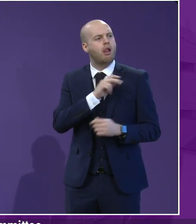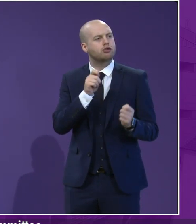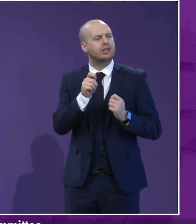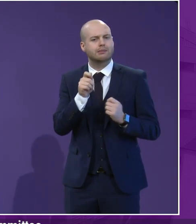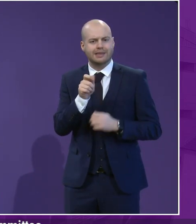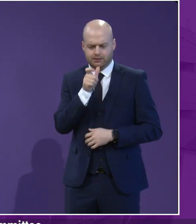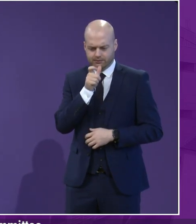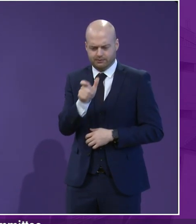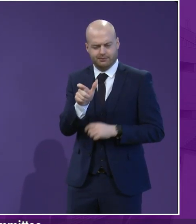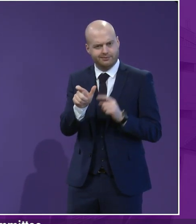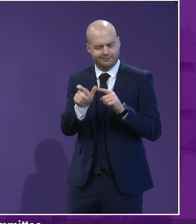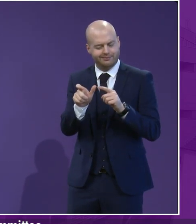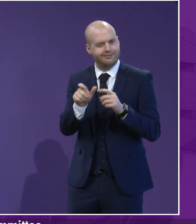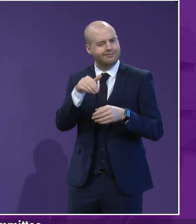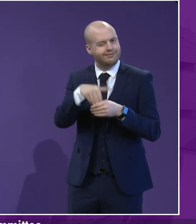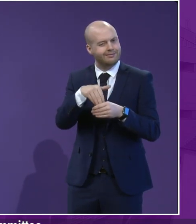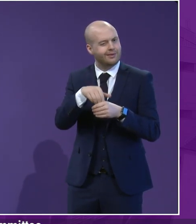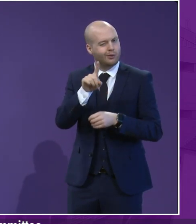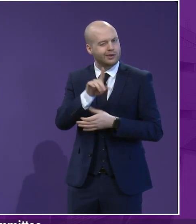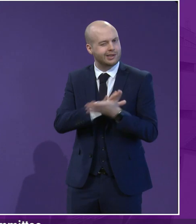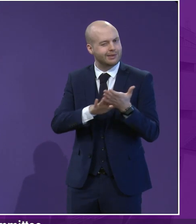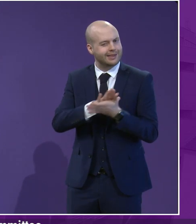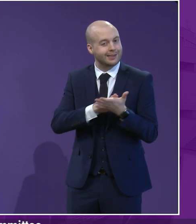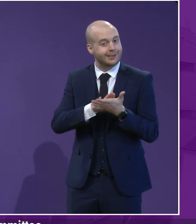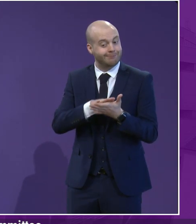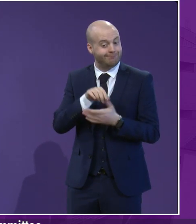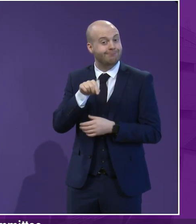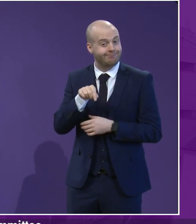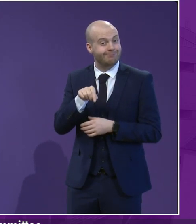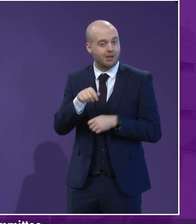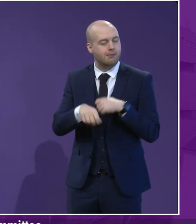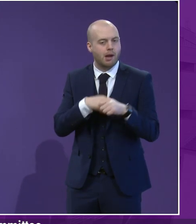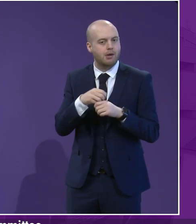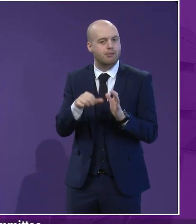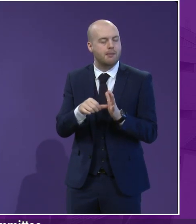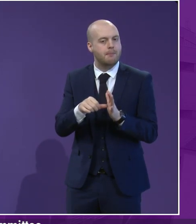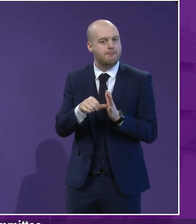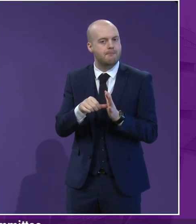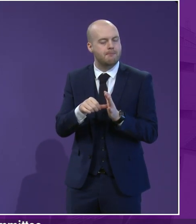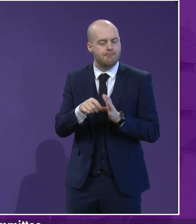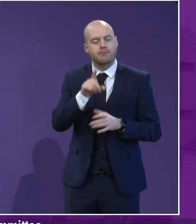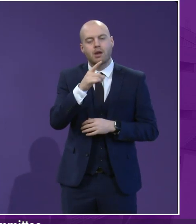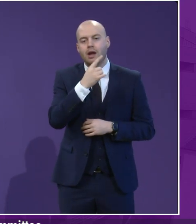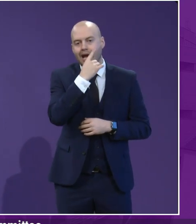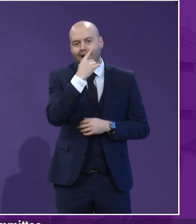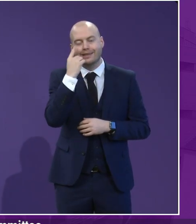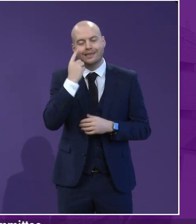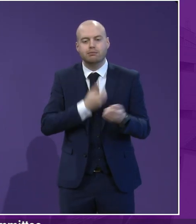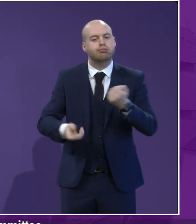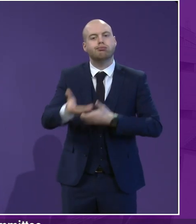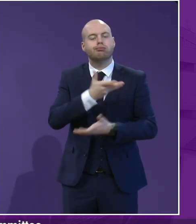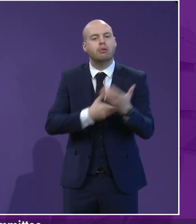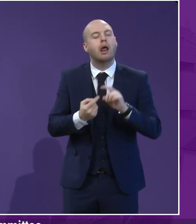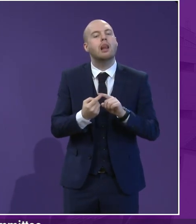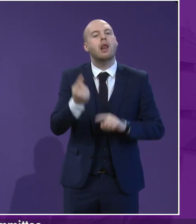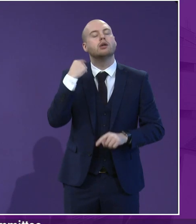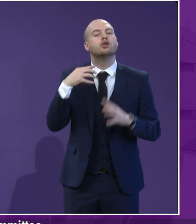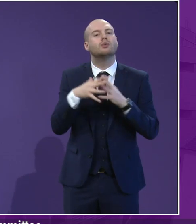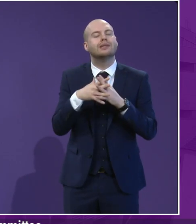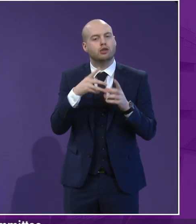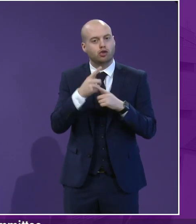Because it seems to me that whilst we're talking about lots of kind of micro adjustments in particular instances, the notion of what